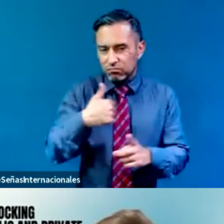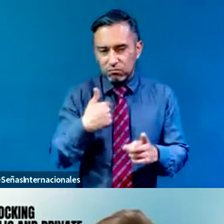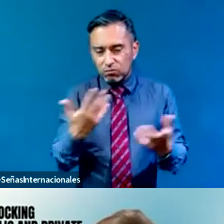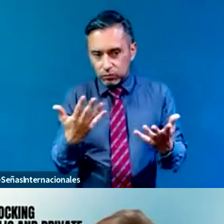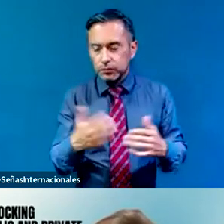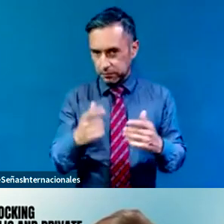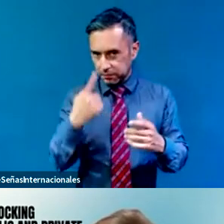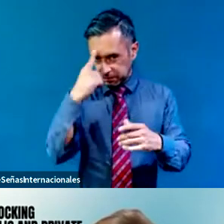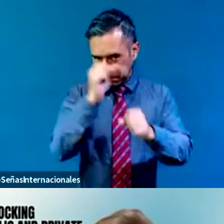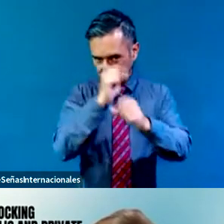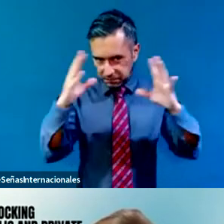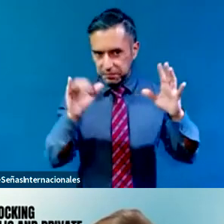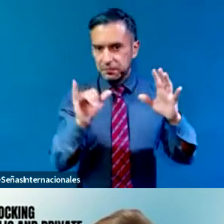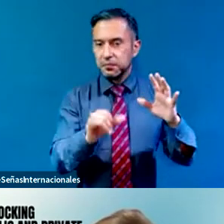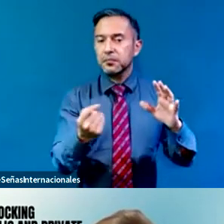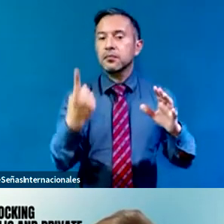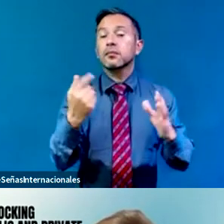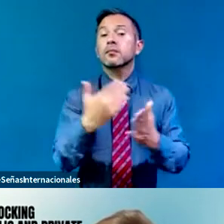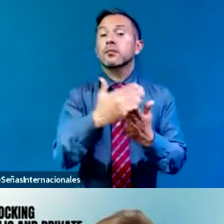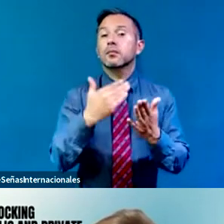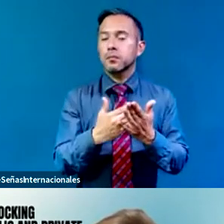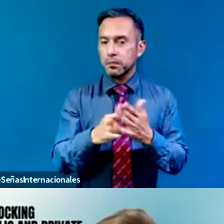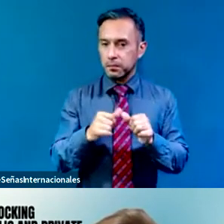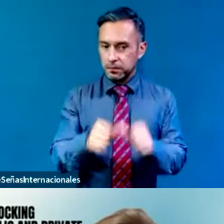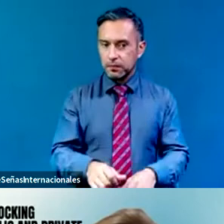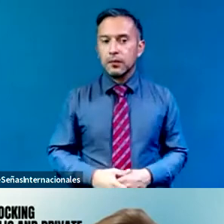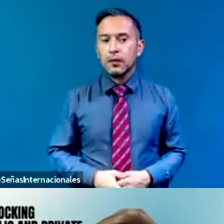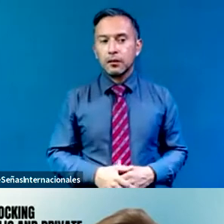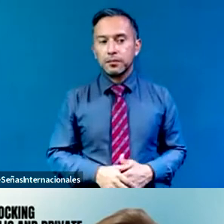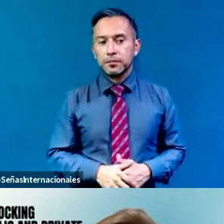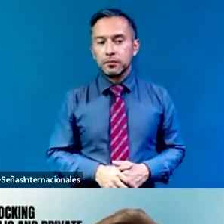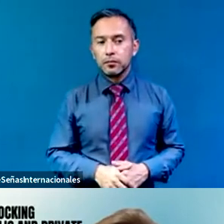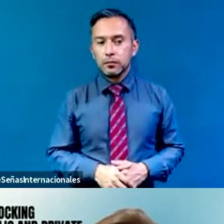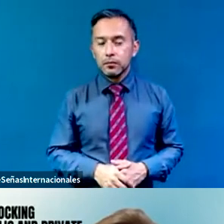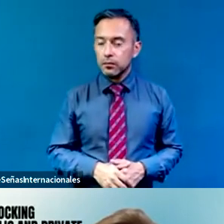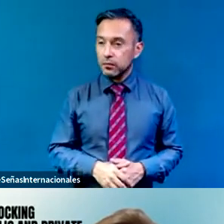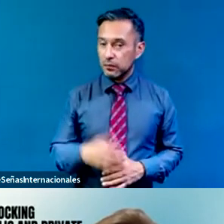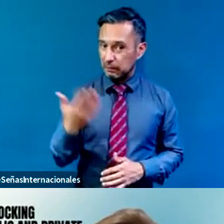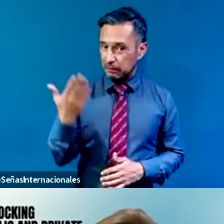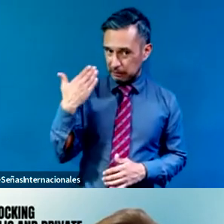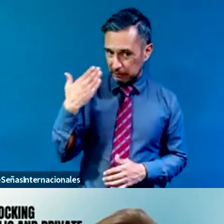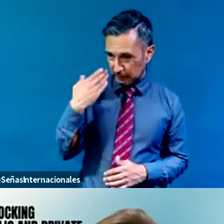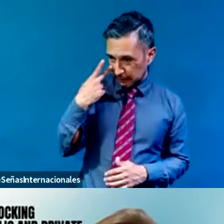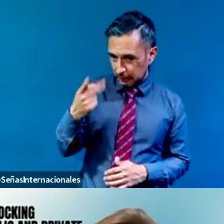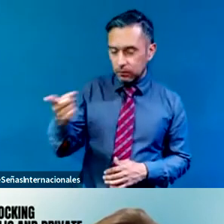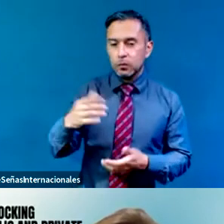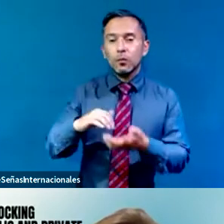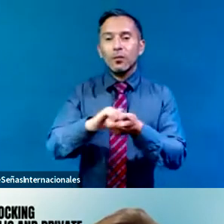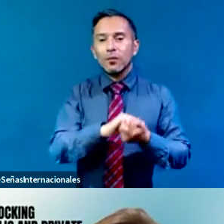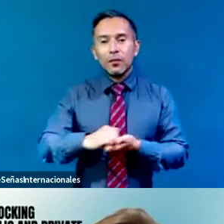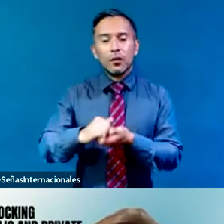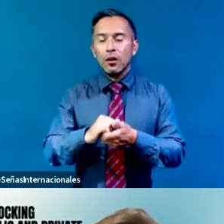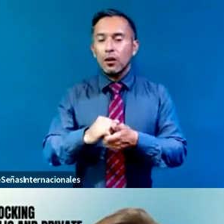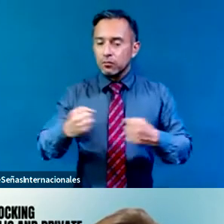So moving on, we've heard how the Action Coalition intends to advance transformative actions towards economic justice